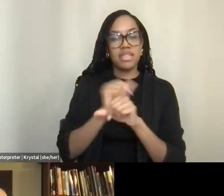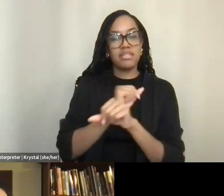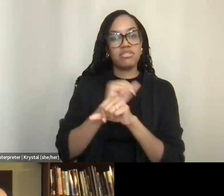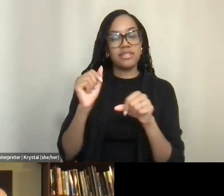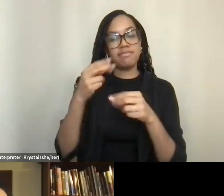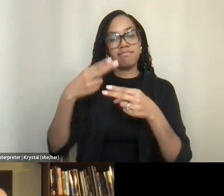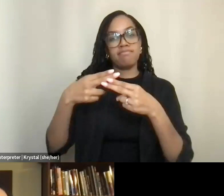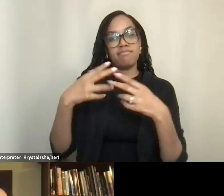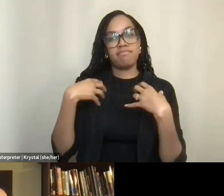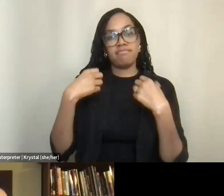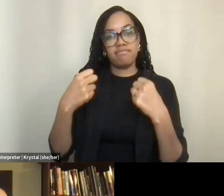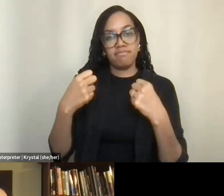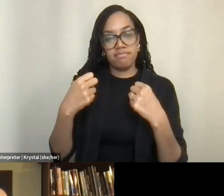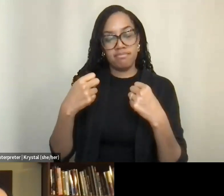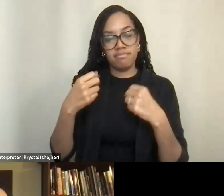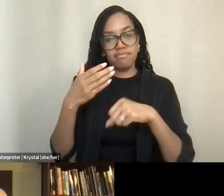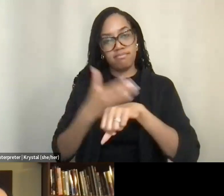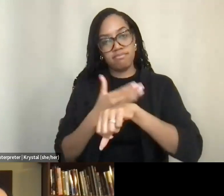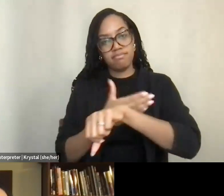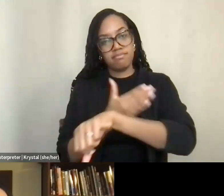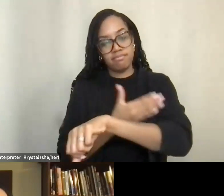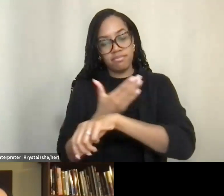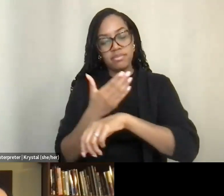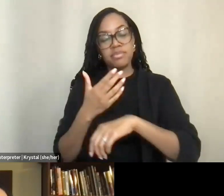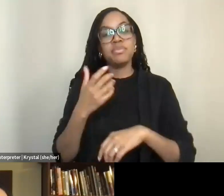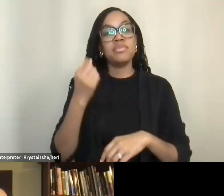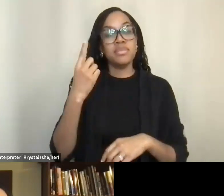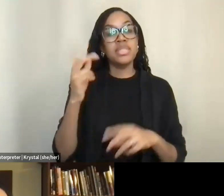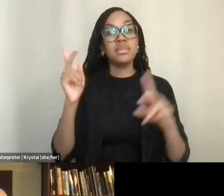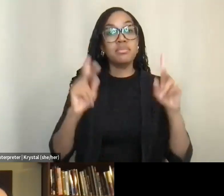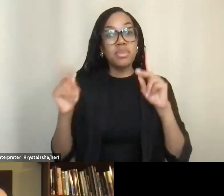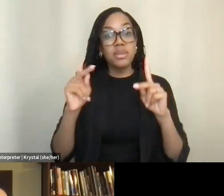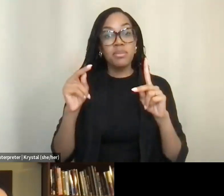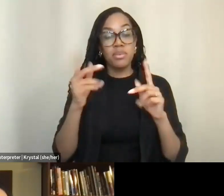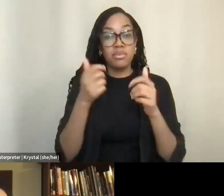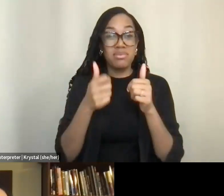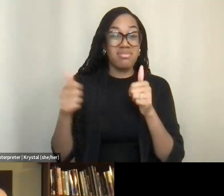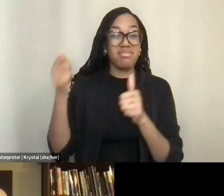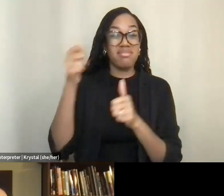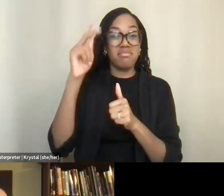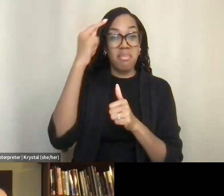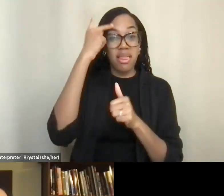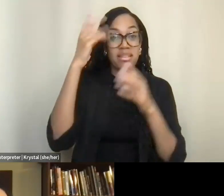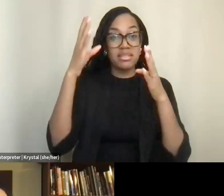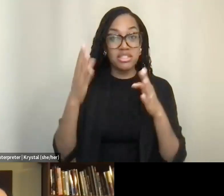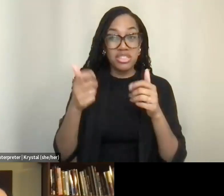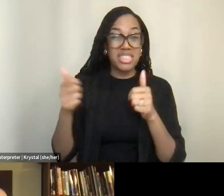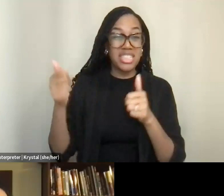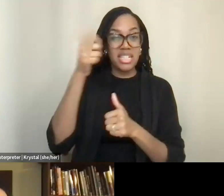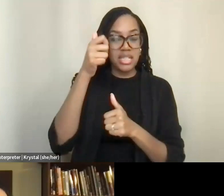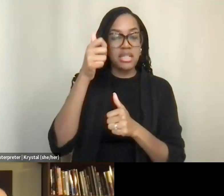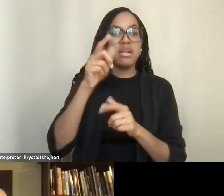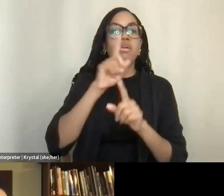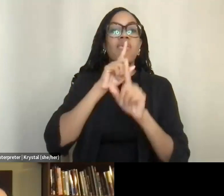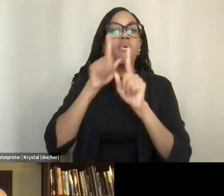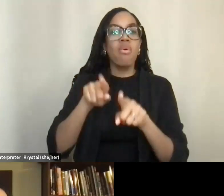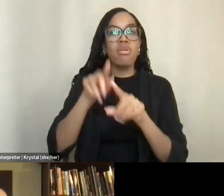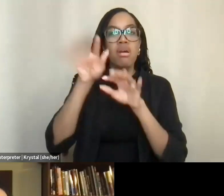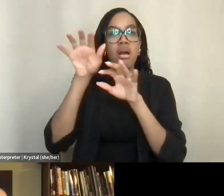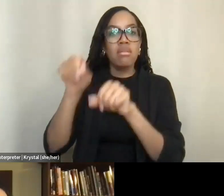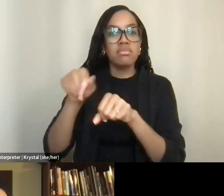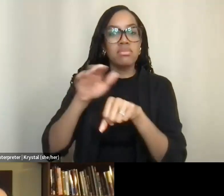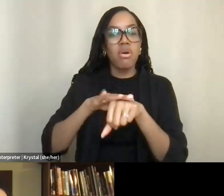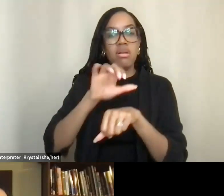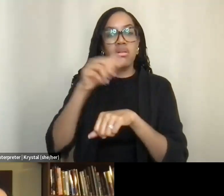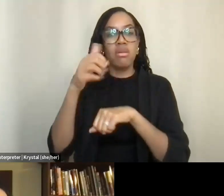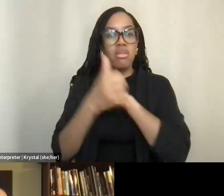who engaged in, from the top, ordering aggression on another country, which according to the Nuremberg